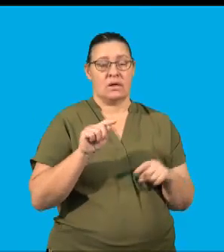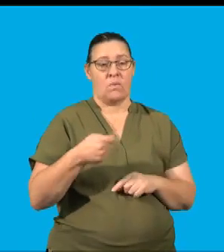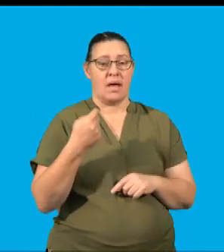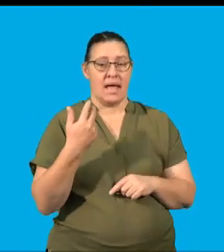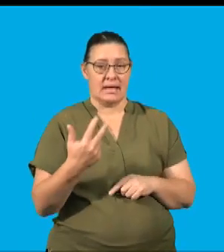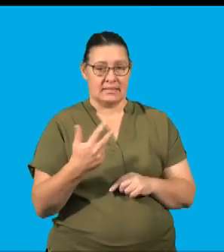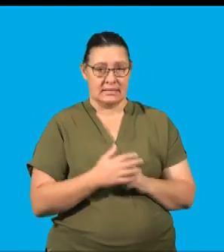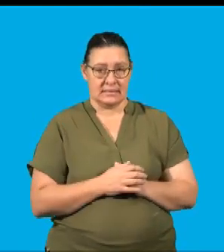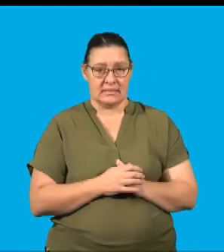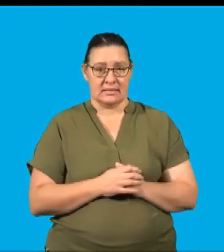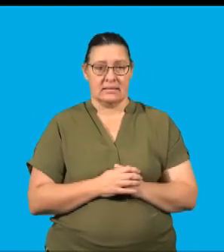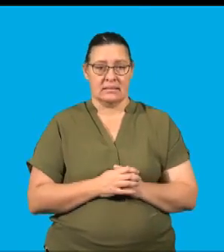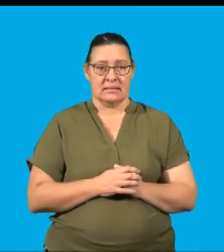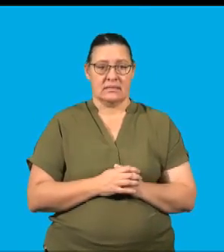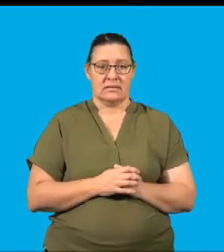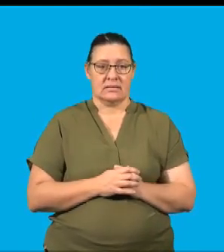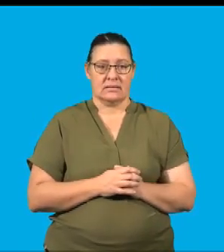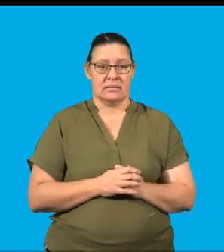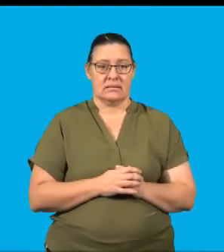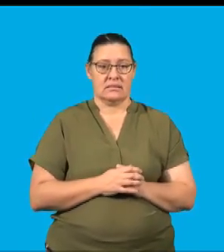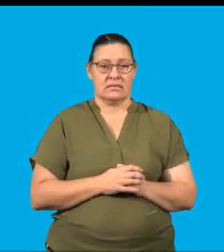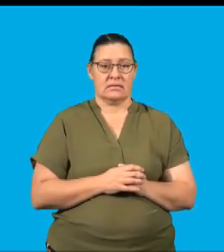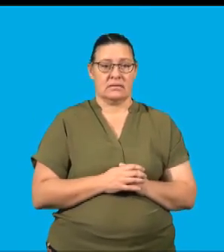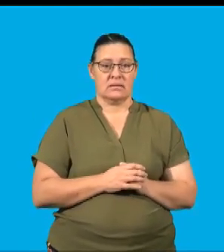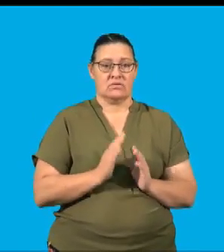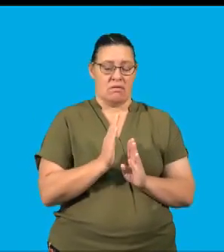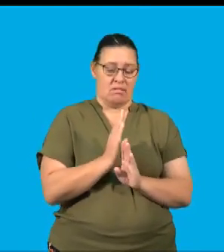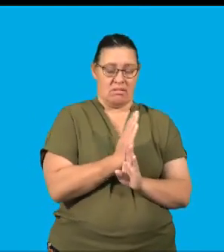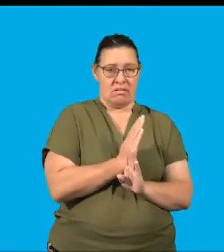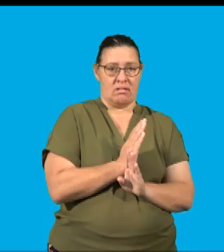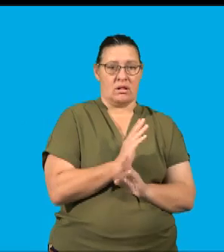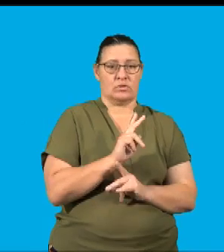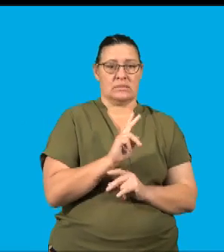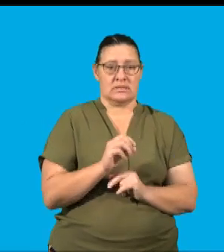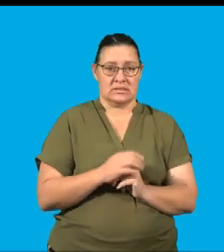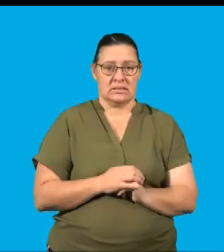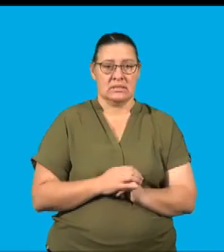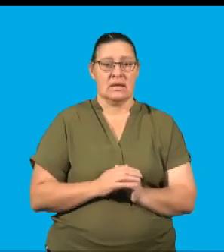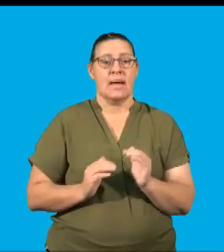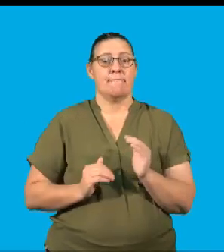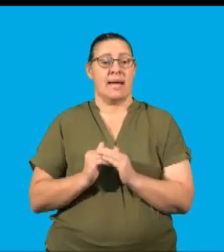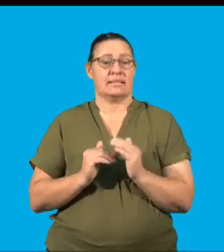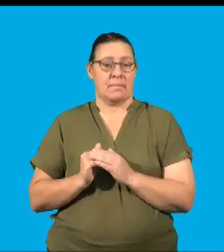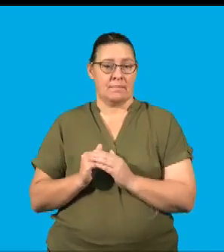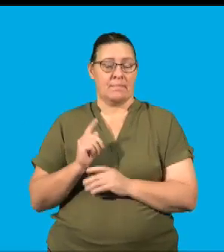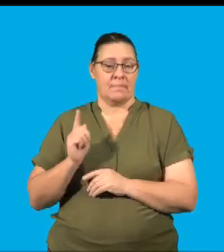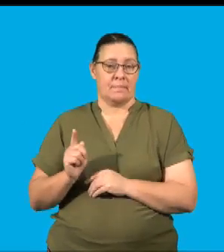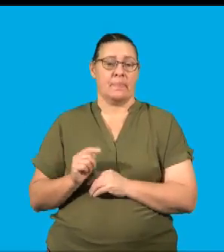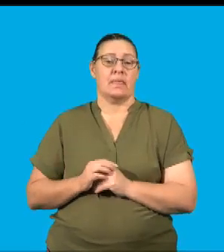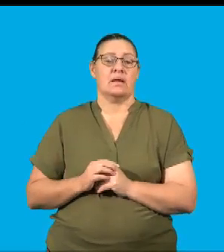19.8. So the minimum value is right here, right below the 20. And then the maximum value